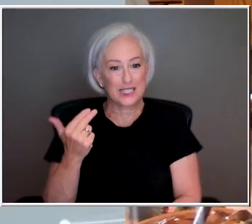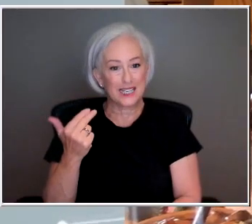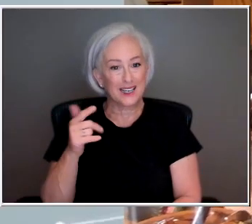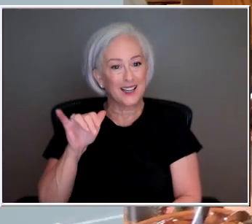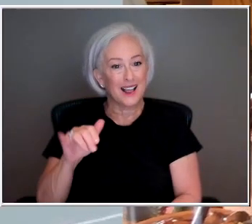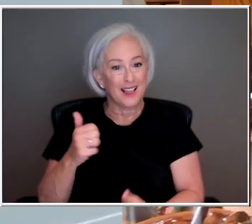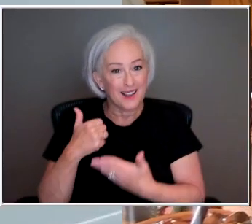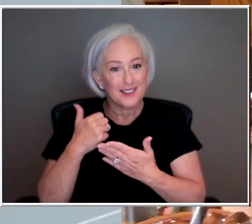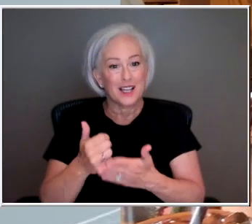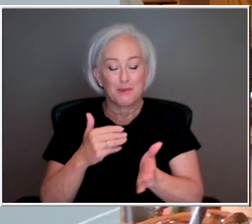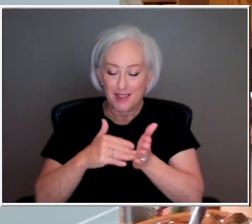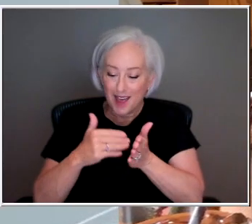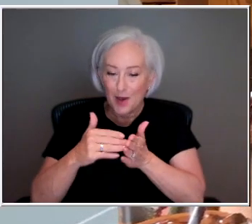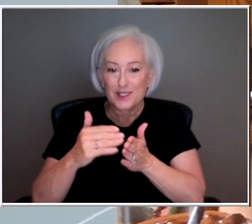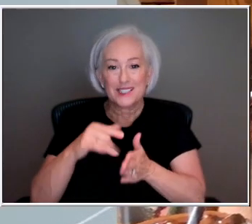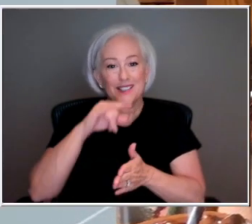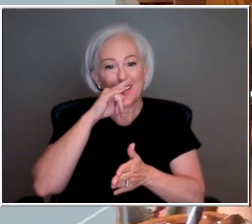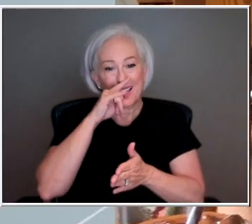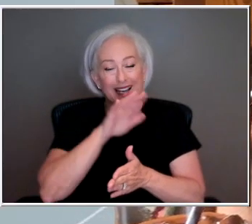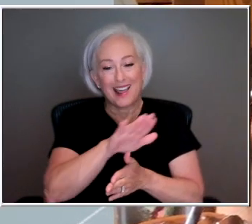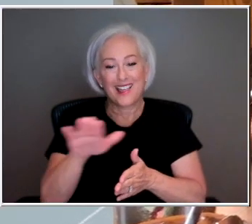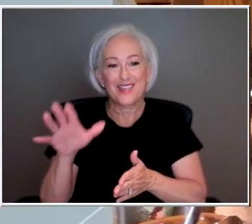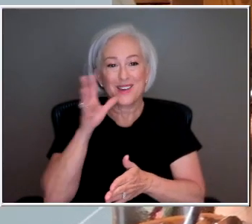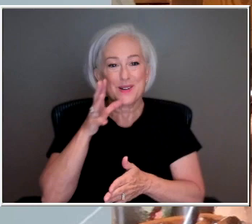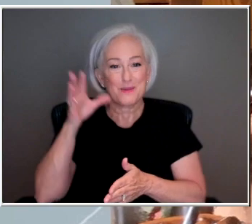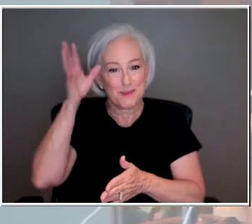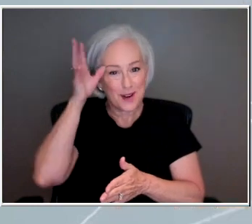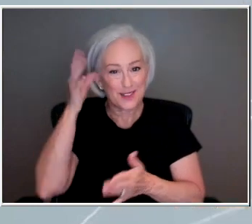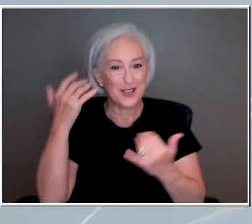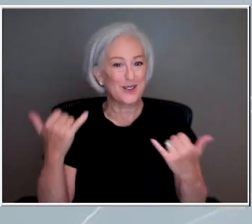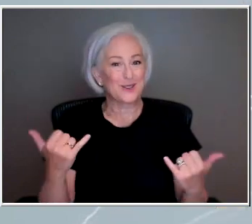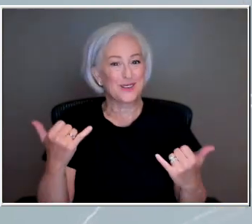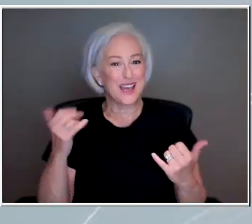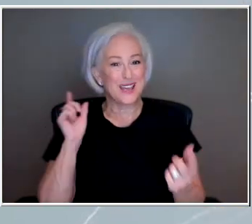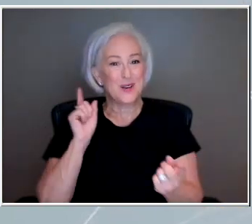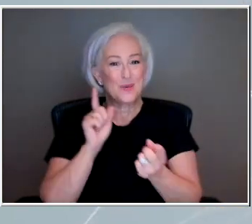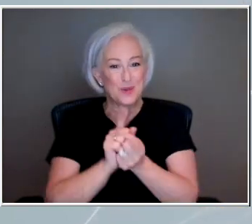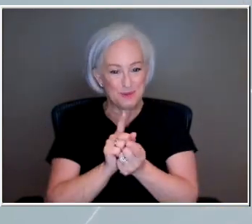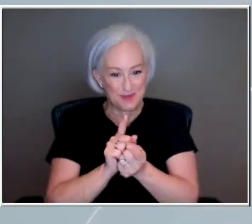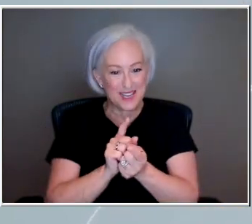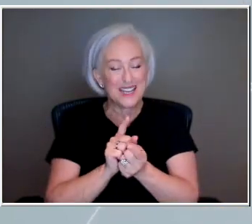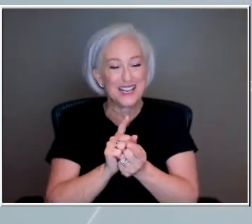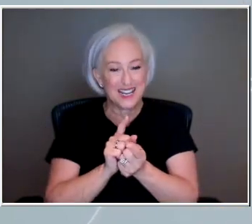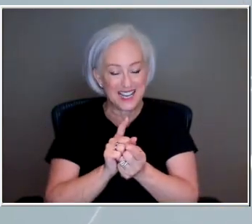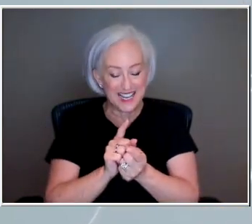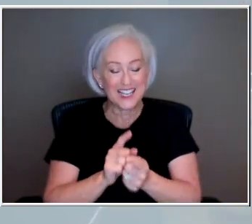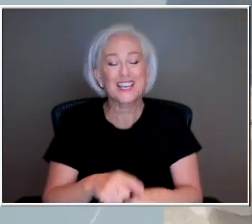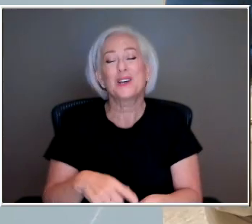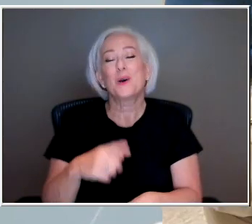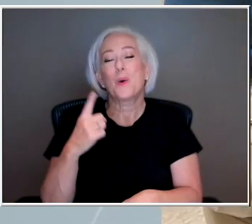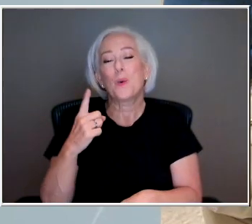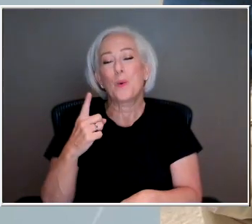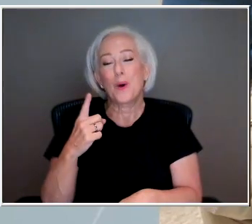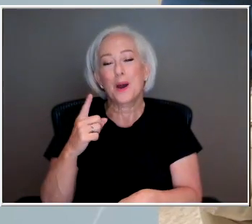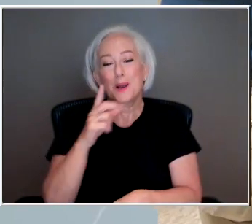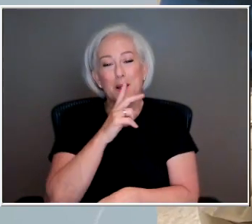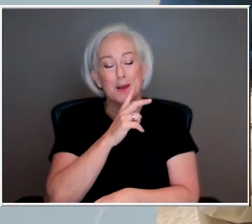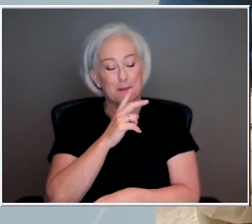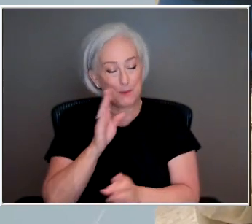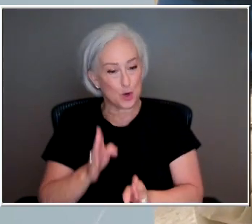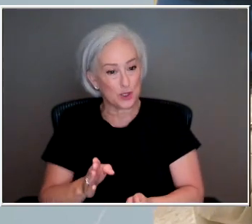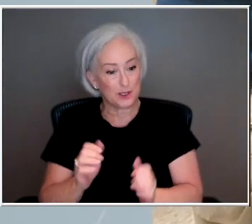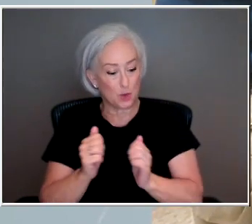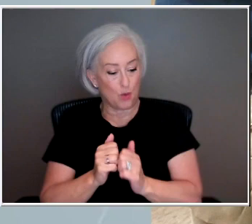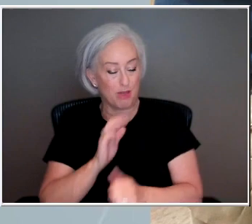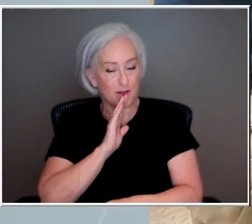parents. Today, we are meeting one of those parents raising a daughter with a ultra-rare genetic condition, and we're going to hear how much work it